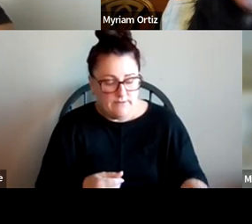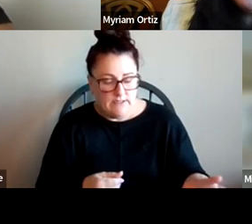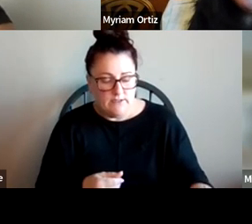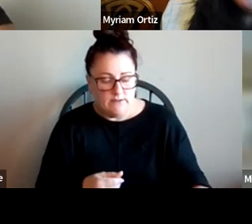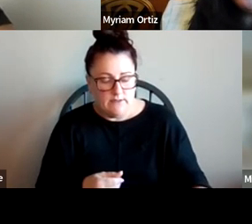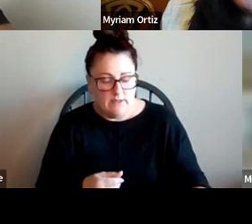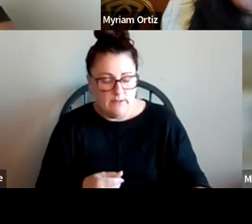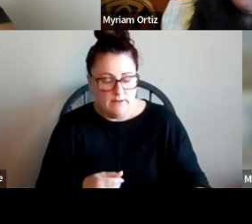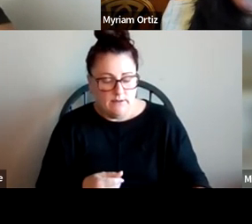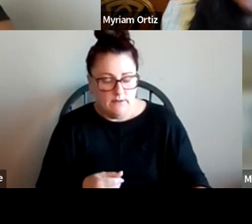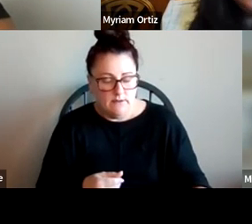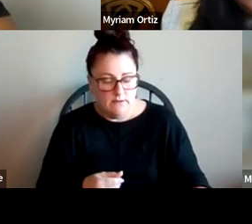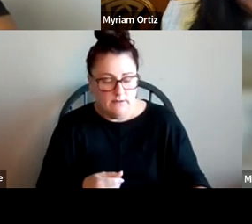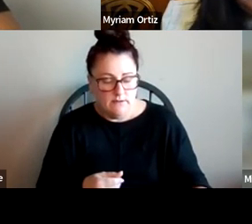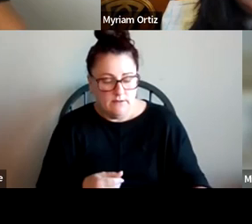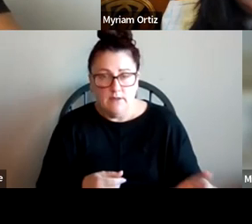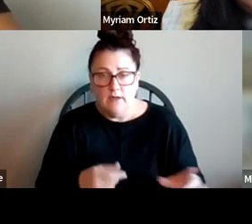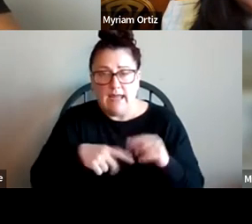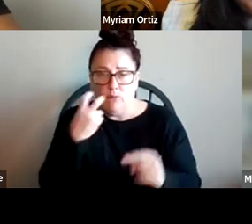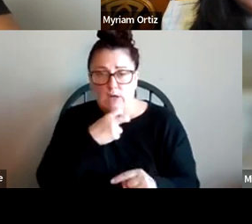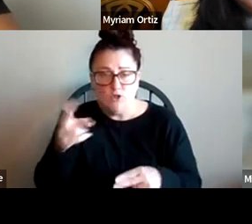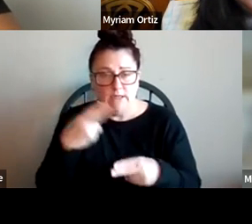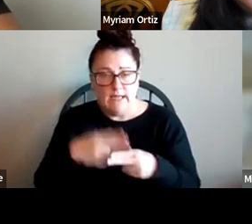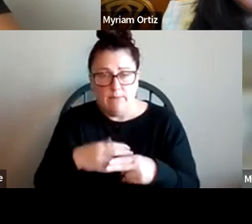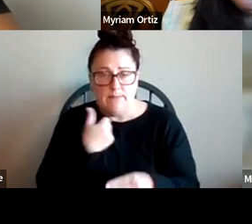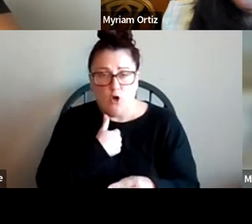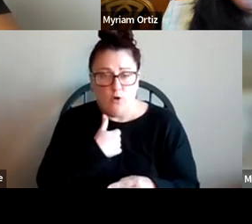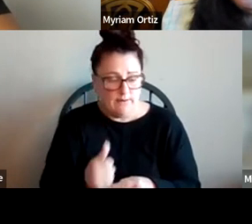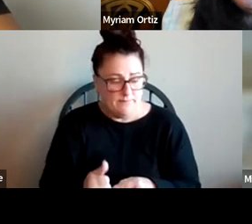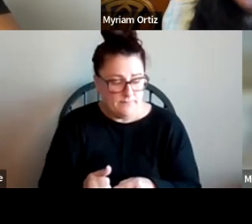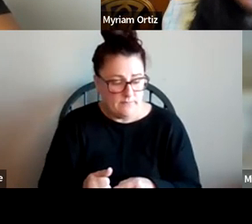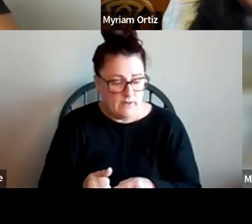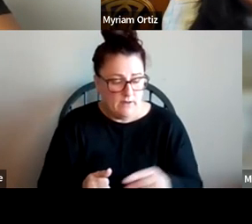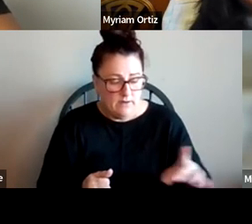Kantrowitz. Sorry if I mispronounce your name.